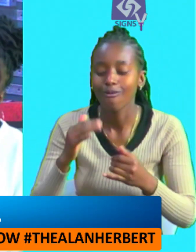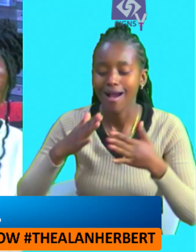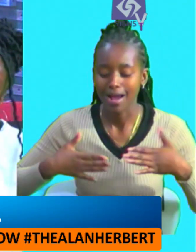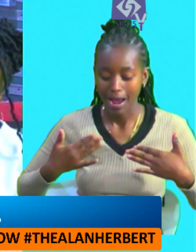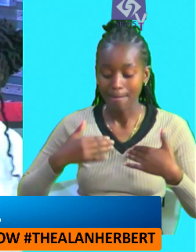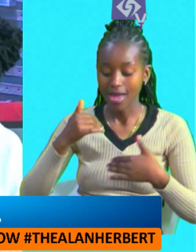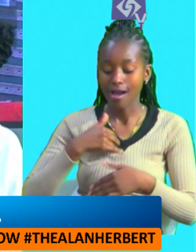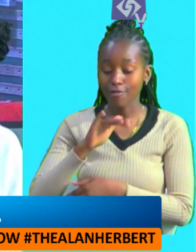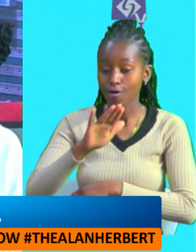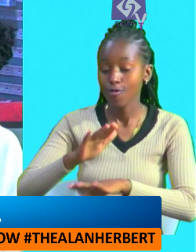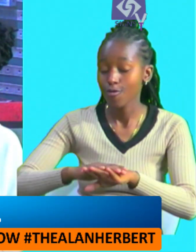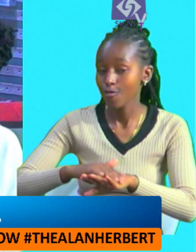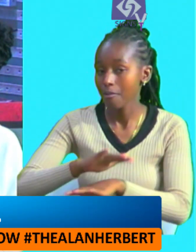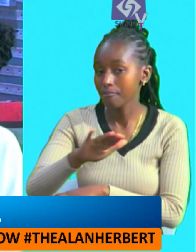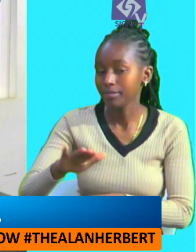interesting.